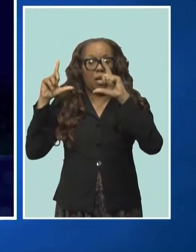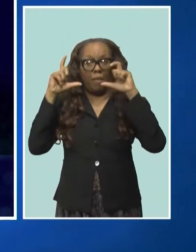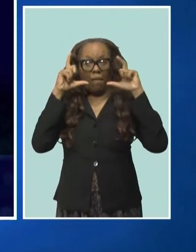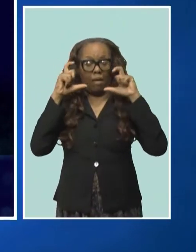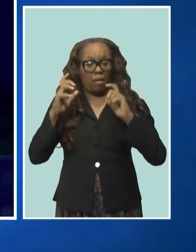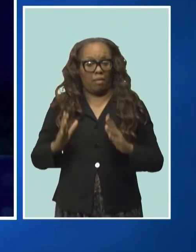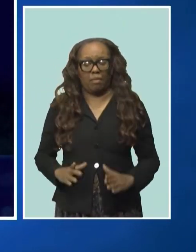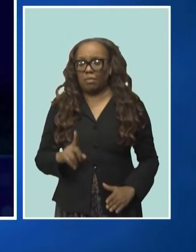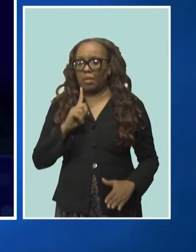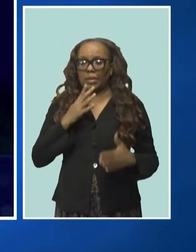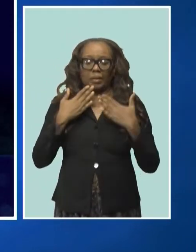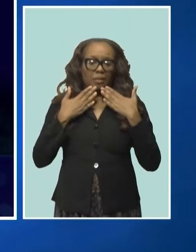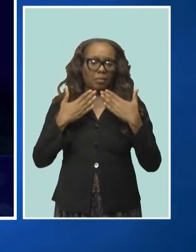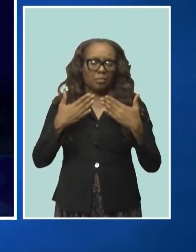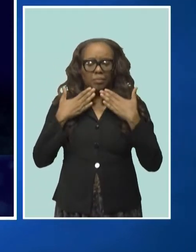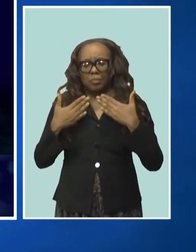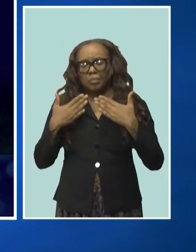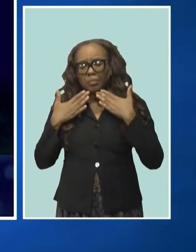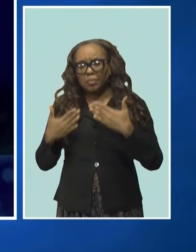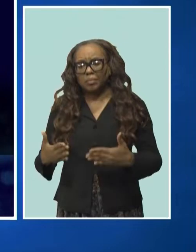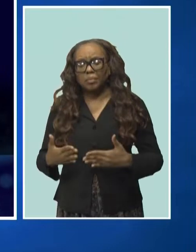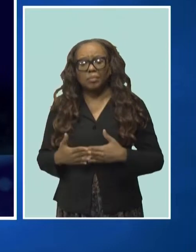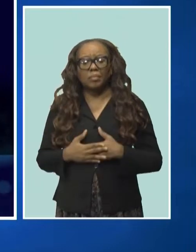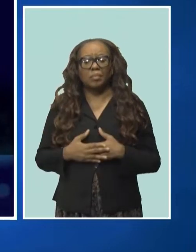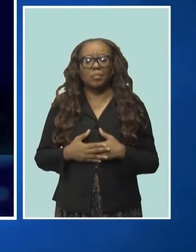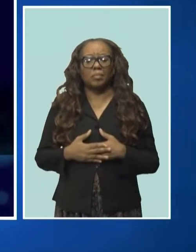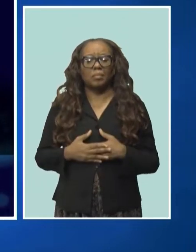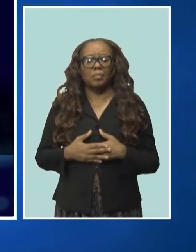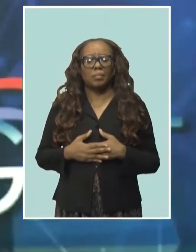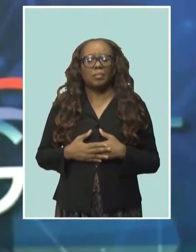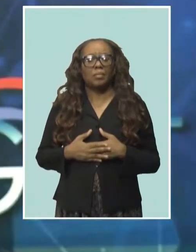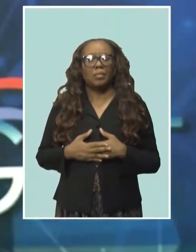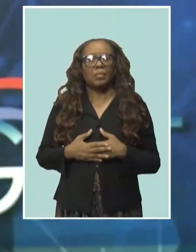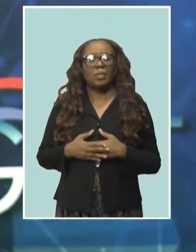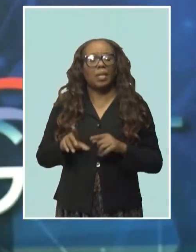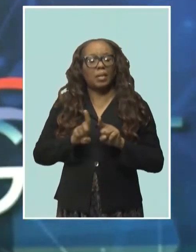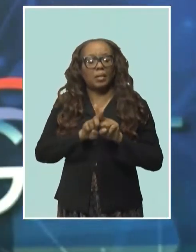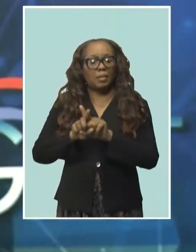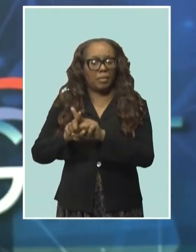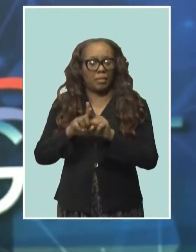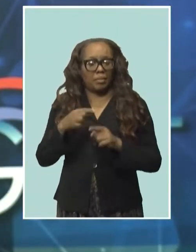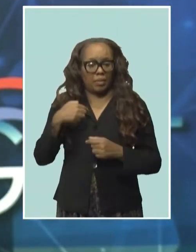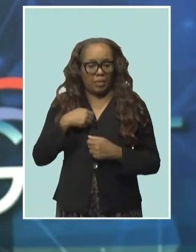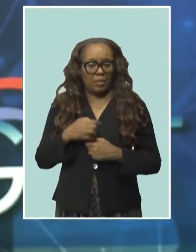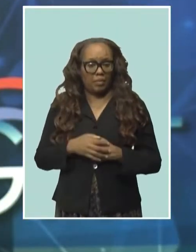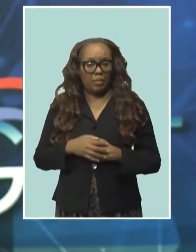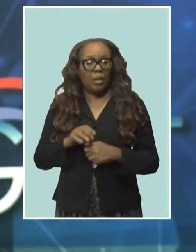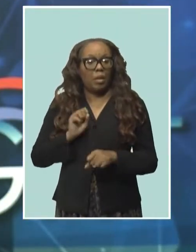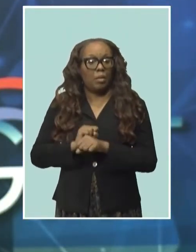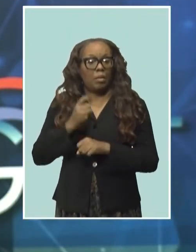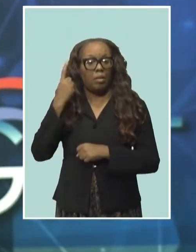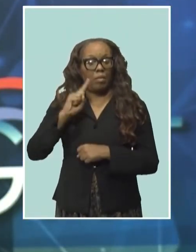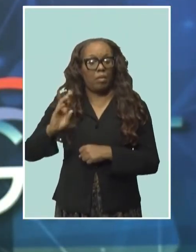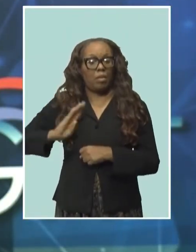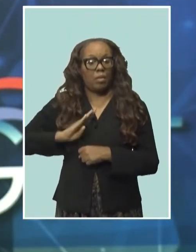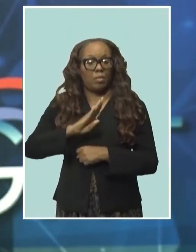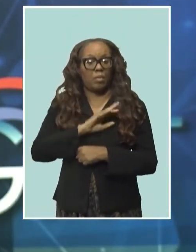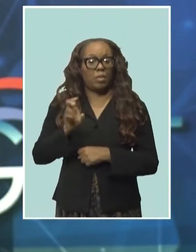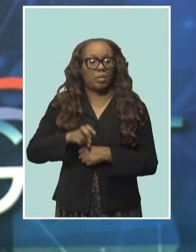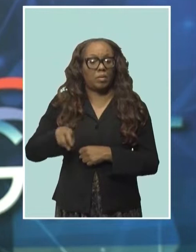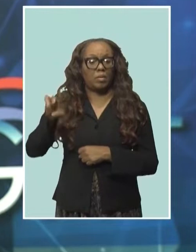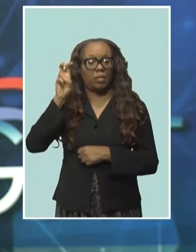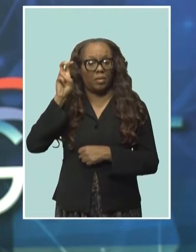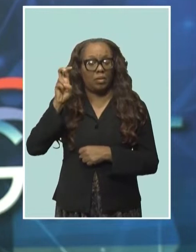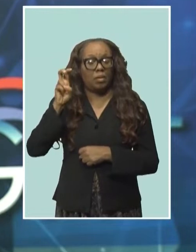very grateful that he, was able to mentor me. Mr. Alen worked for the Board of Tourism as their